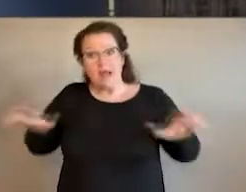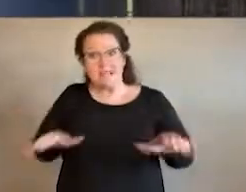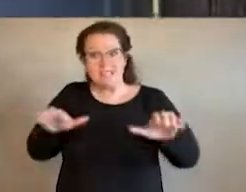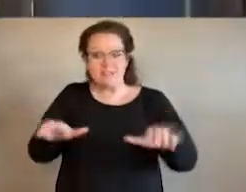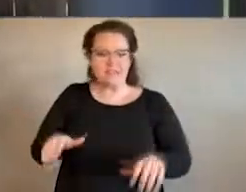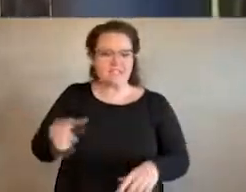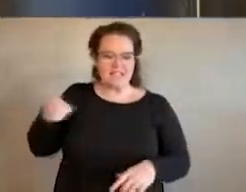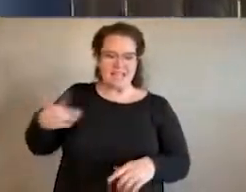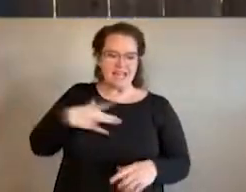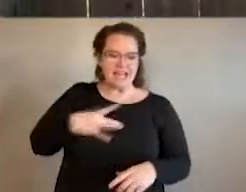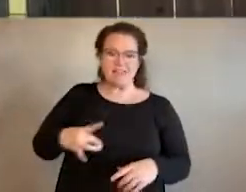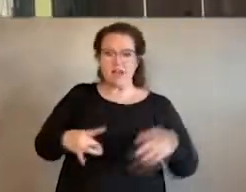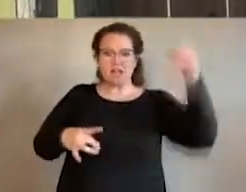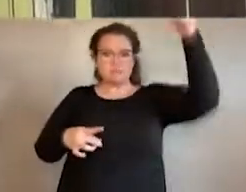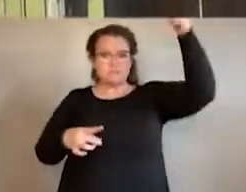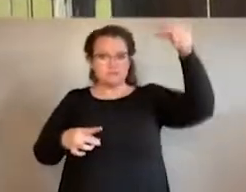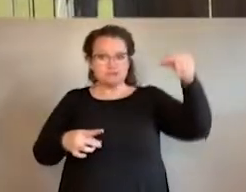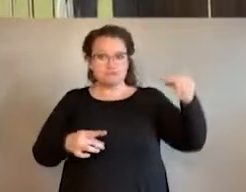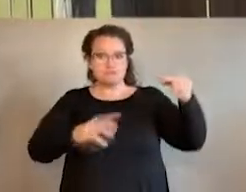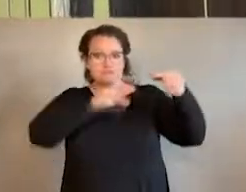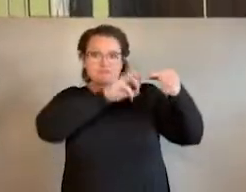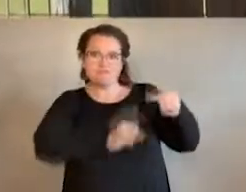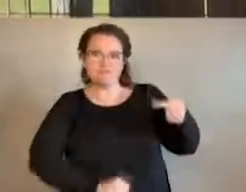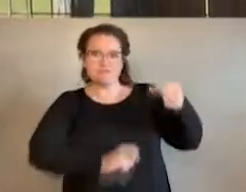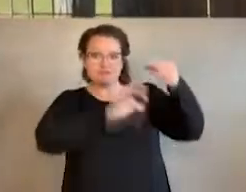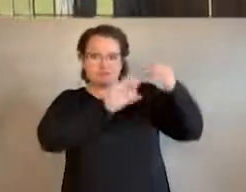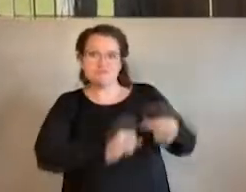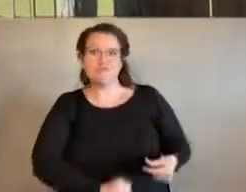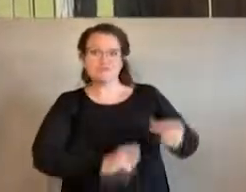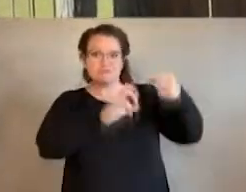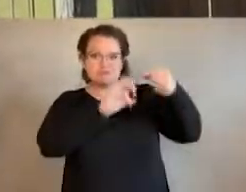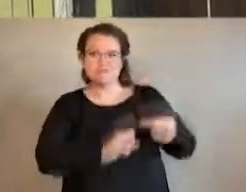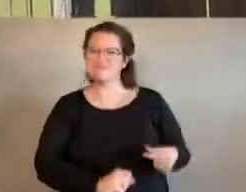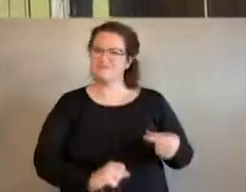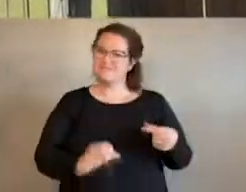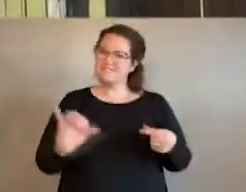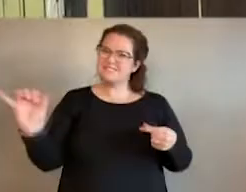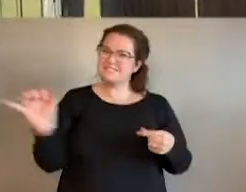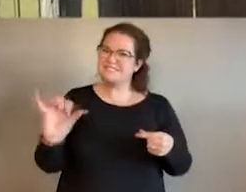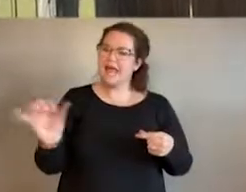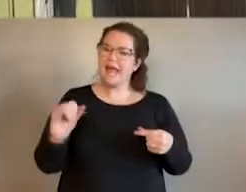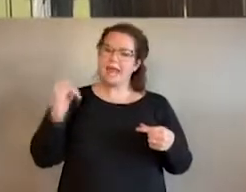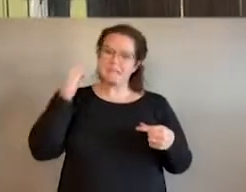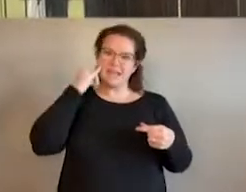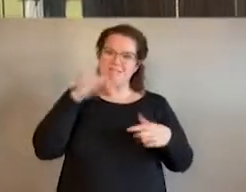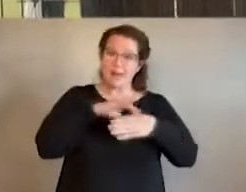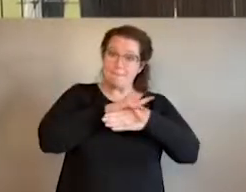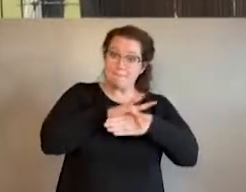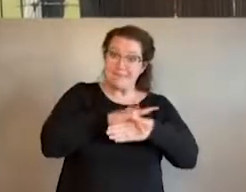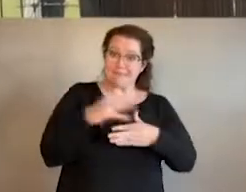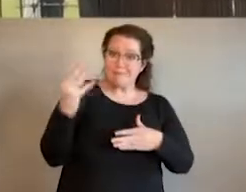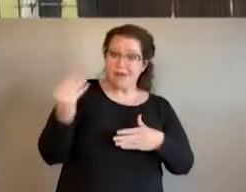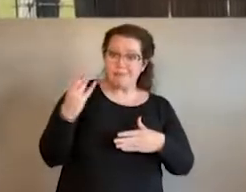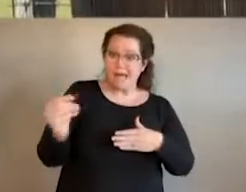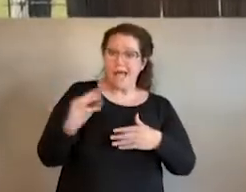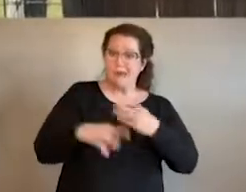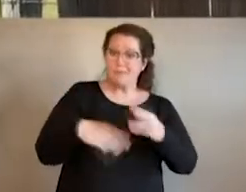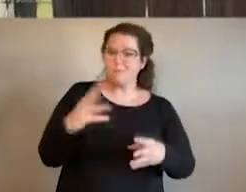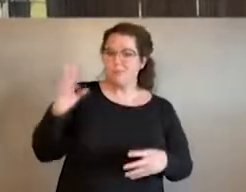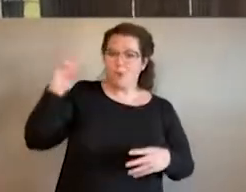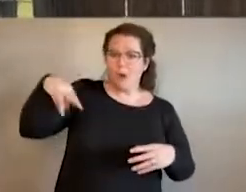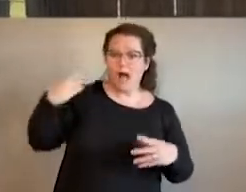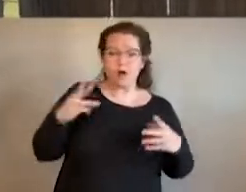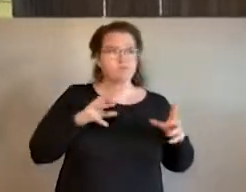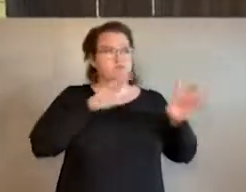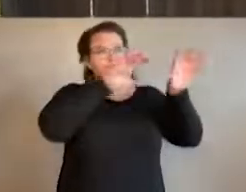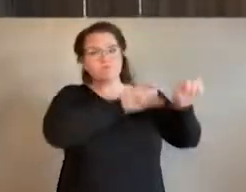bungee cord, we like to hang stuff from that so he can pull on it. Kind of simulates him pulling on meat like he would in the wild. We also try